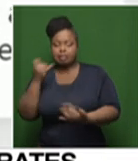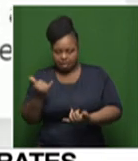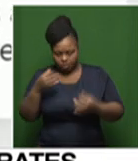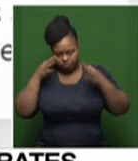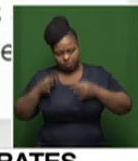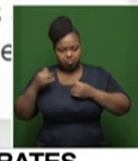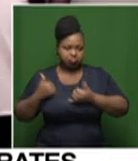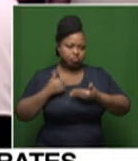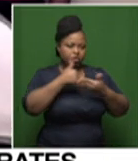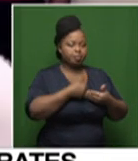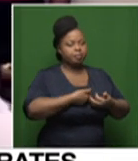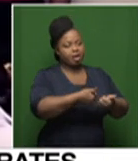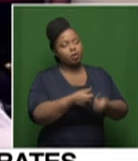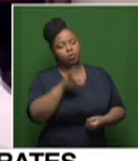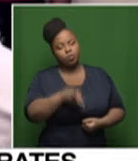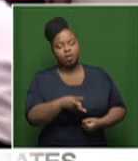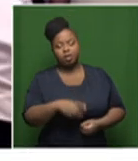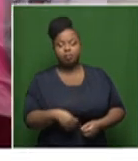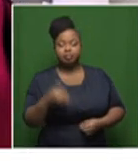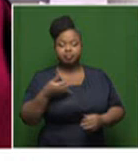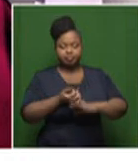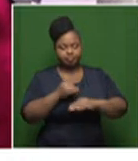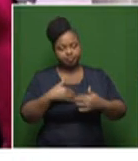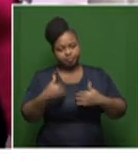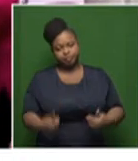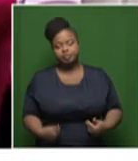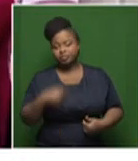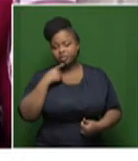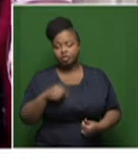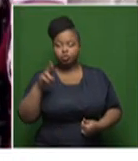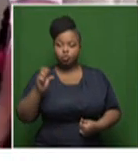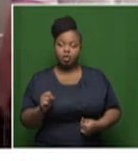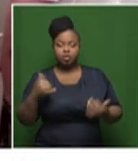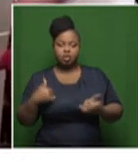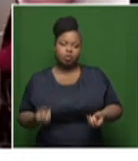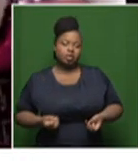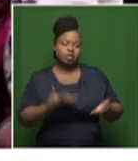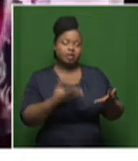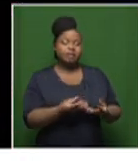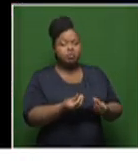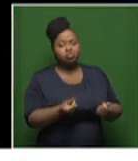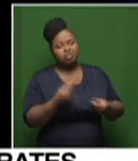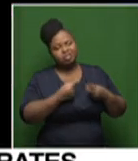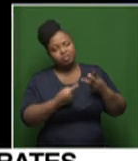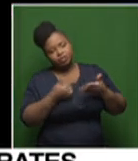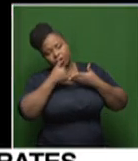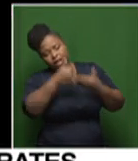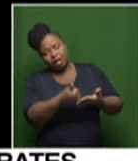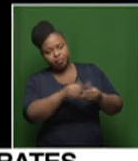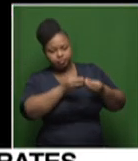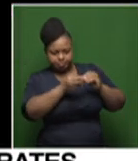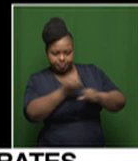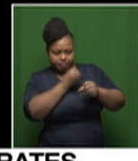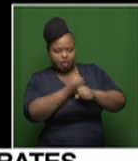its time of need." Earlier on Sunday, the White House said the U.S. will immediately provide raw materials to help India manufacture